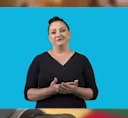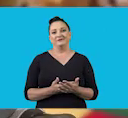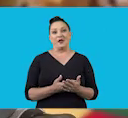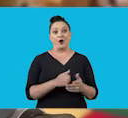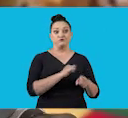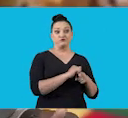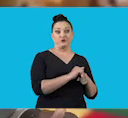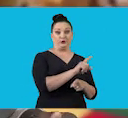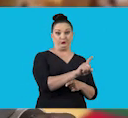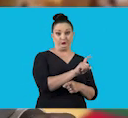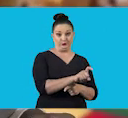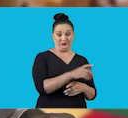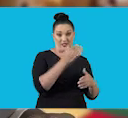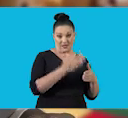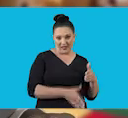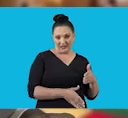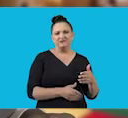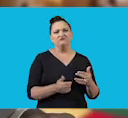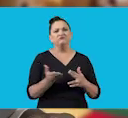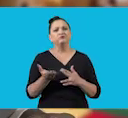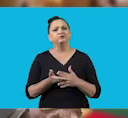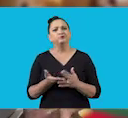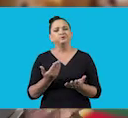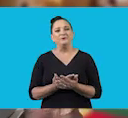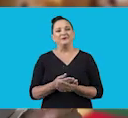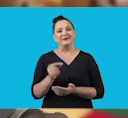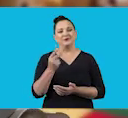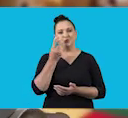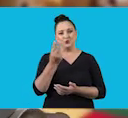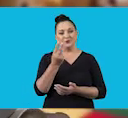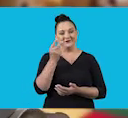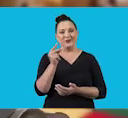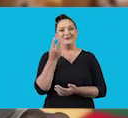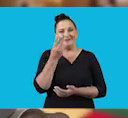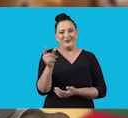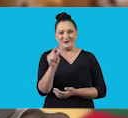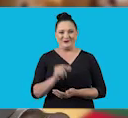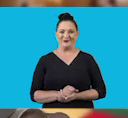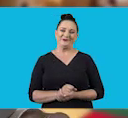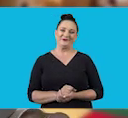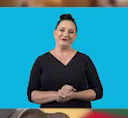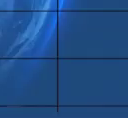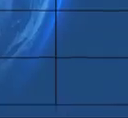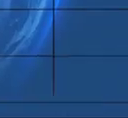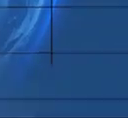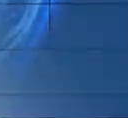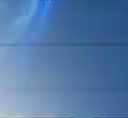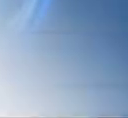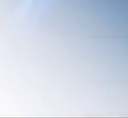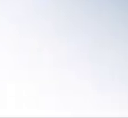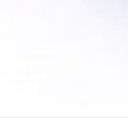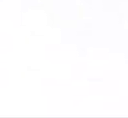false. Which brings us to the end of our practice questions. We're going to quickly take an ad break, and I'll see you just after this.